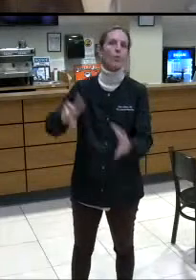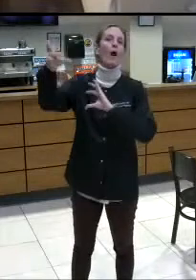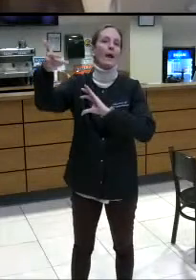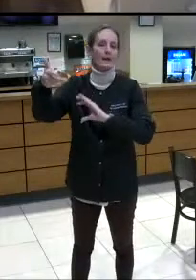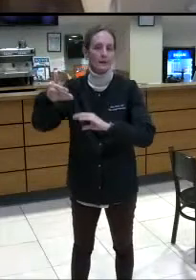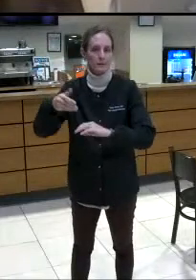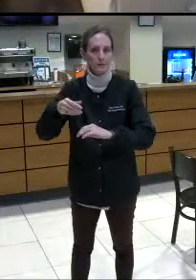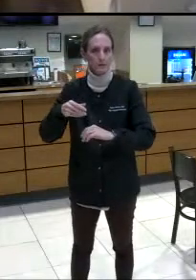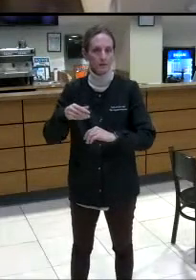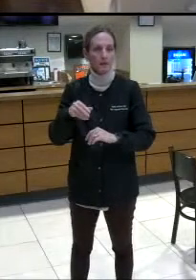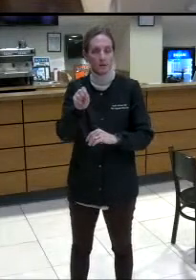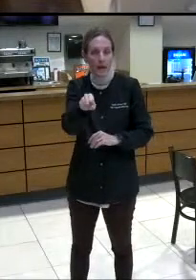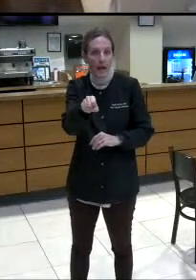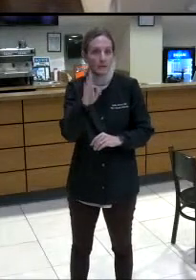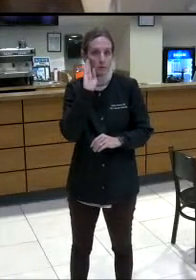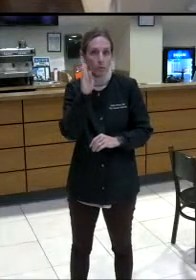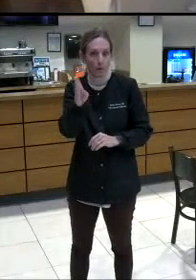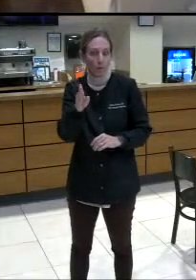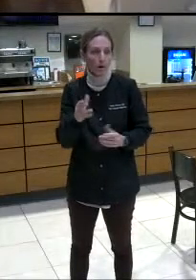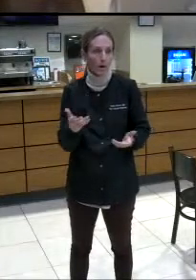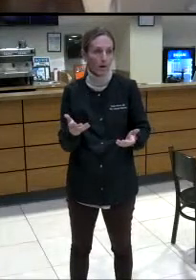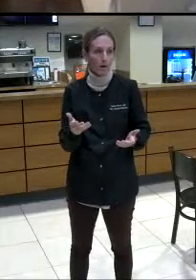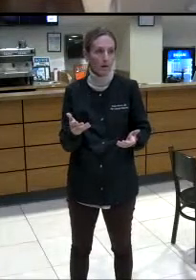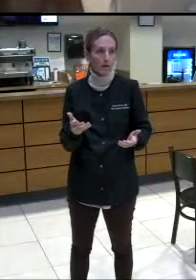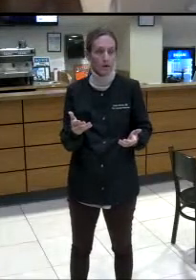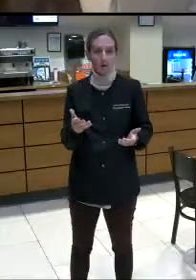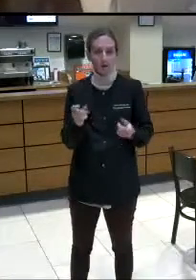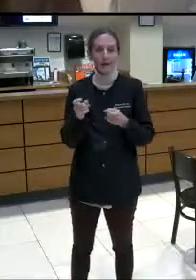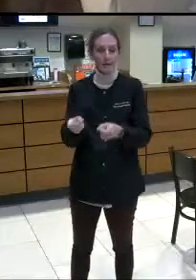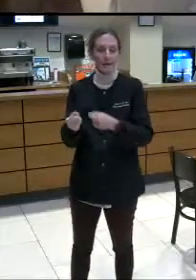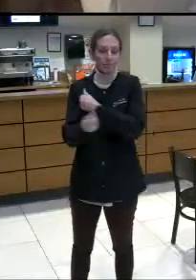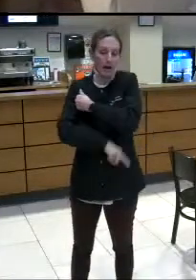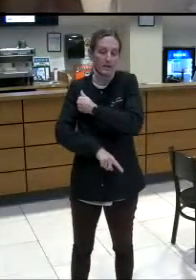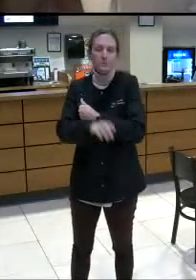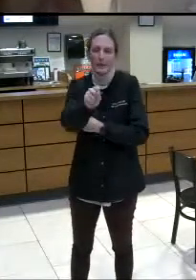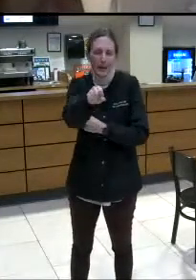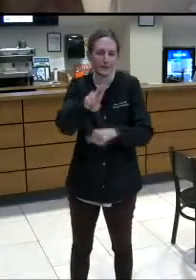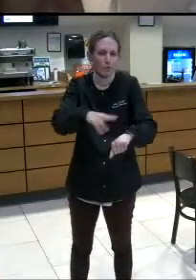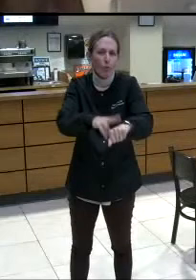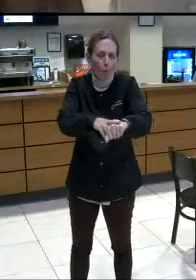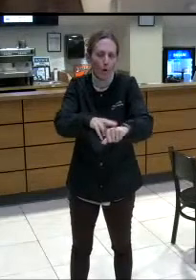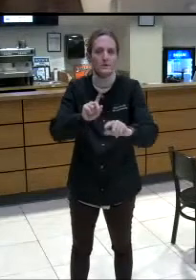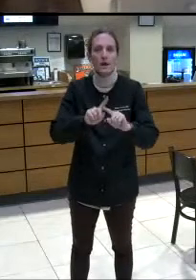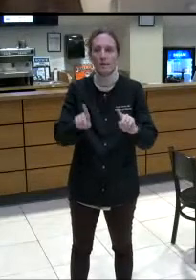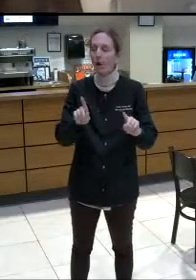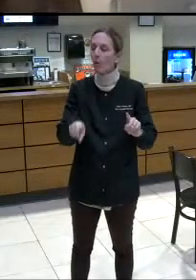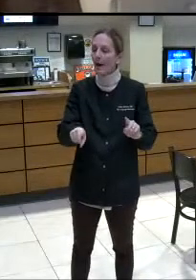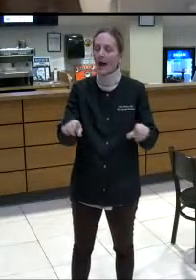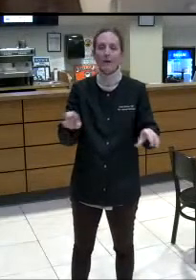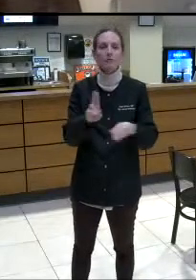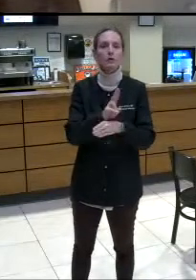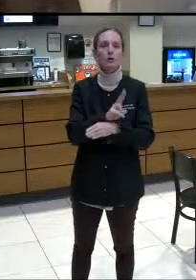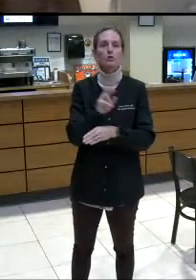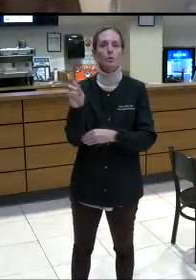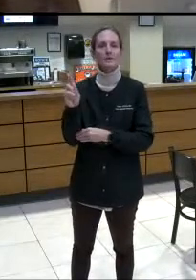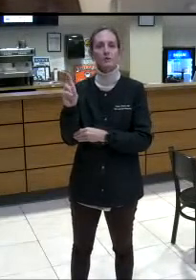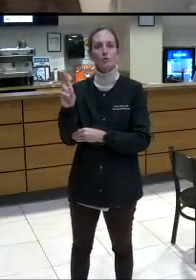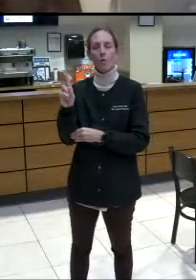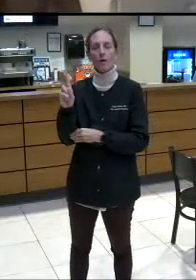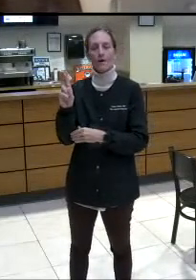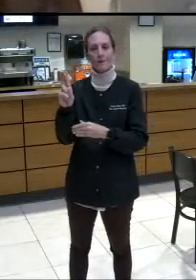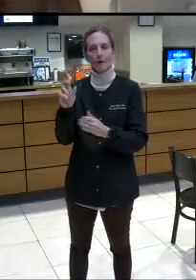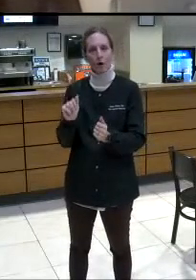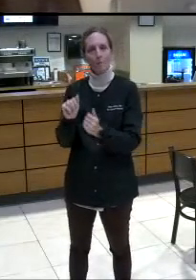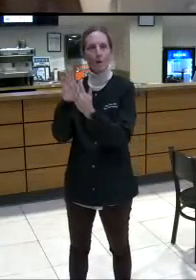then yes, we're going to be able to, we have to give consequences, but we want to make sure that we have used restorative approaches as they are re-entering the